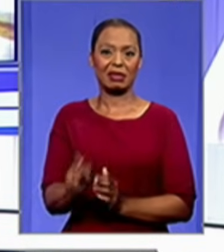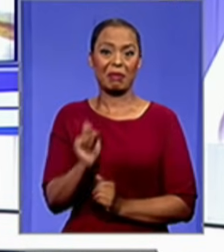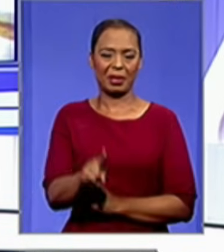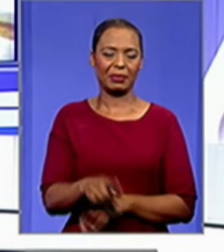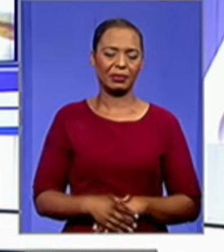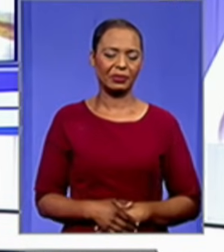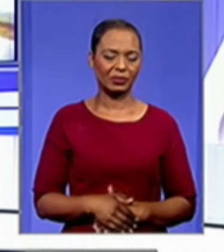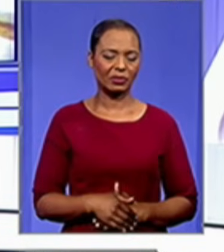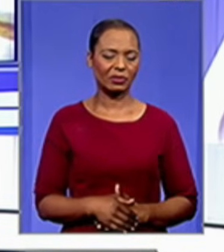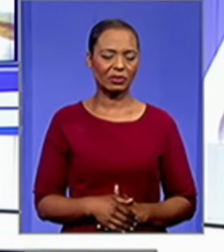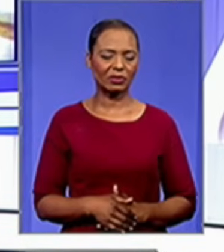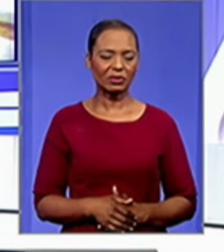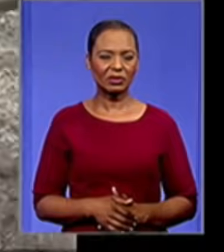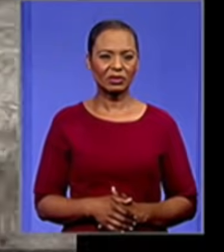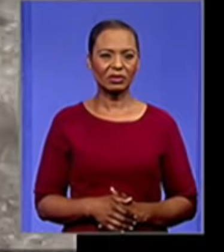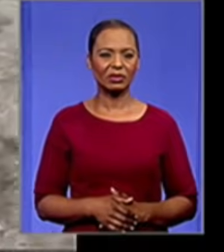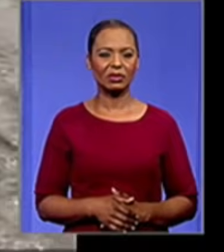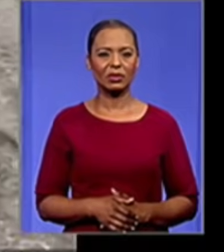le.